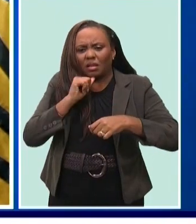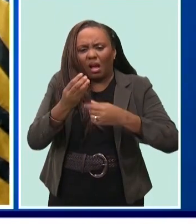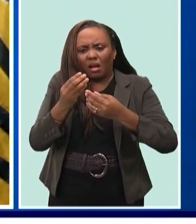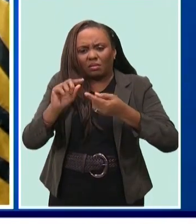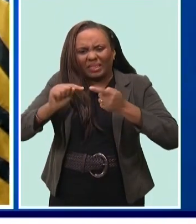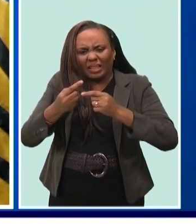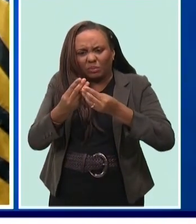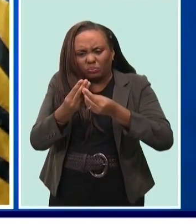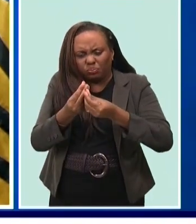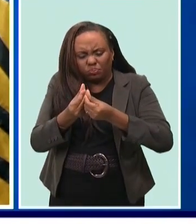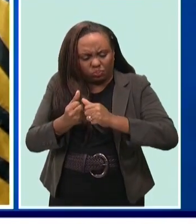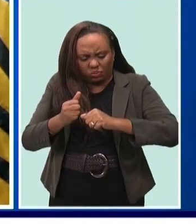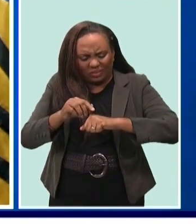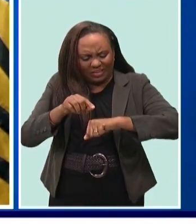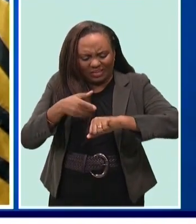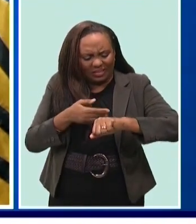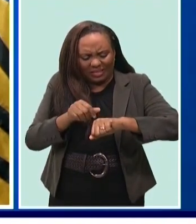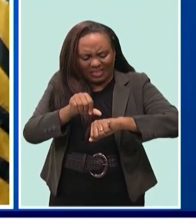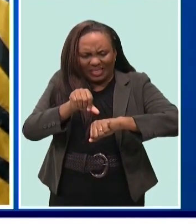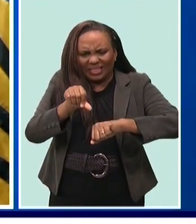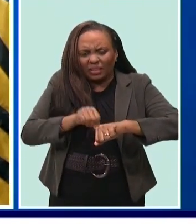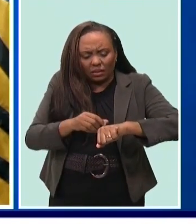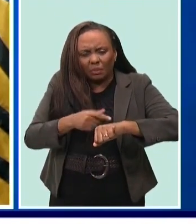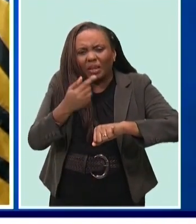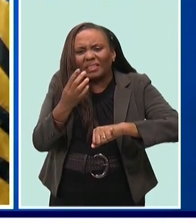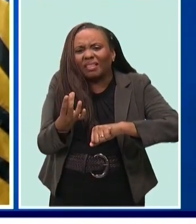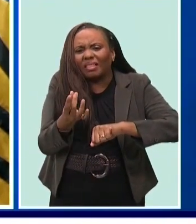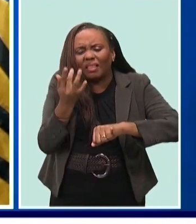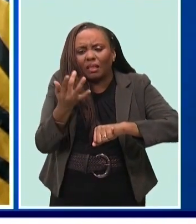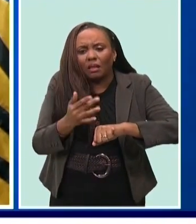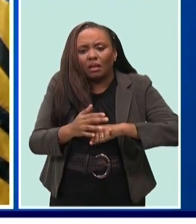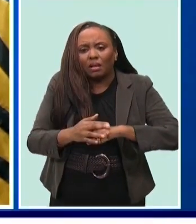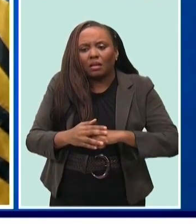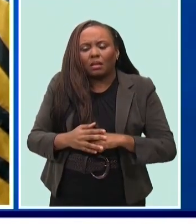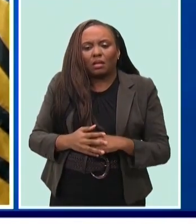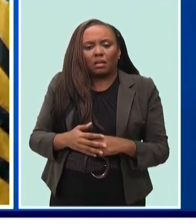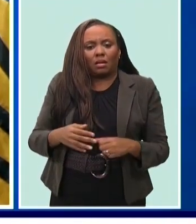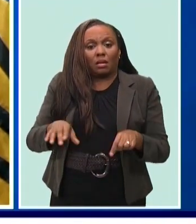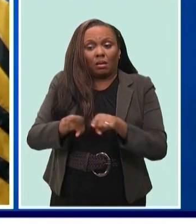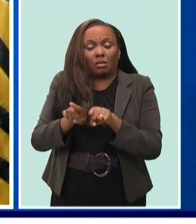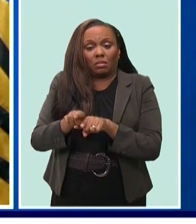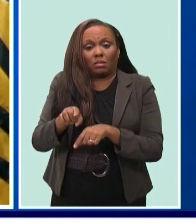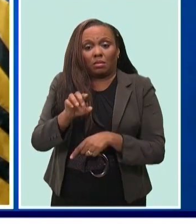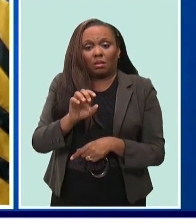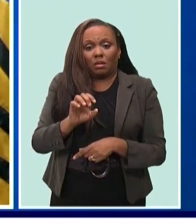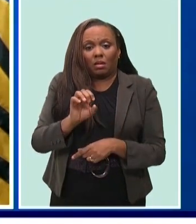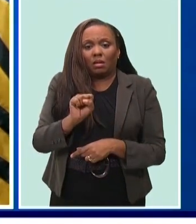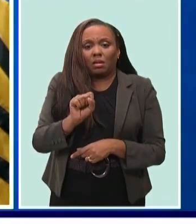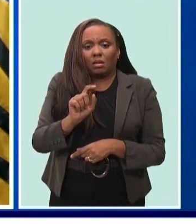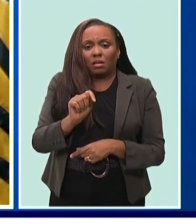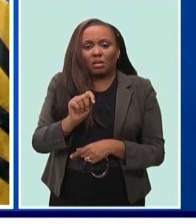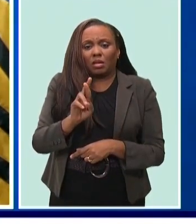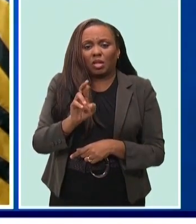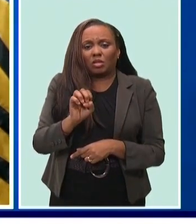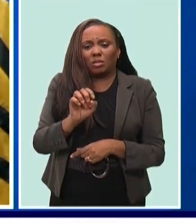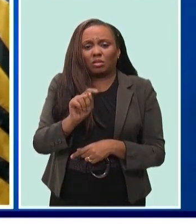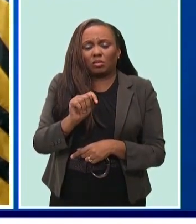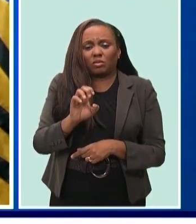Stretch marks are a common permanent side effect as well, and that's a kind of a splitting of the